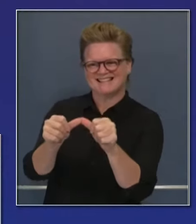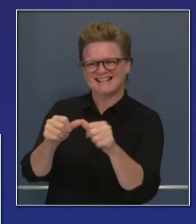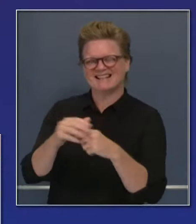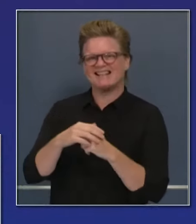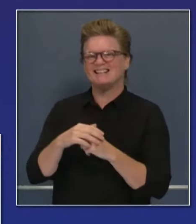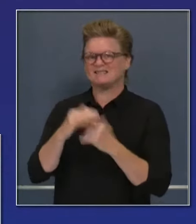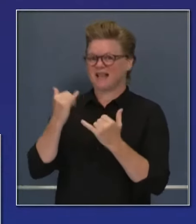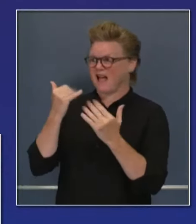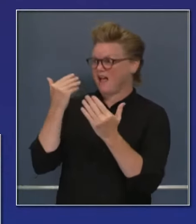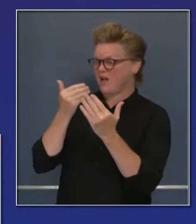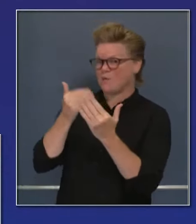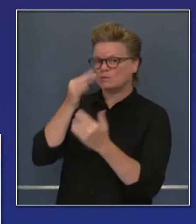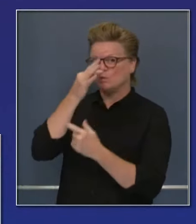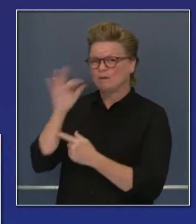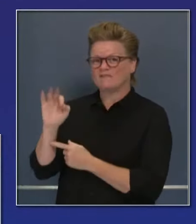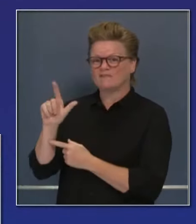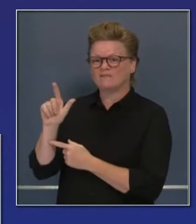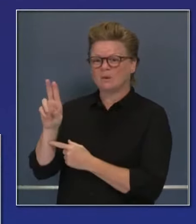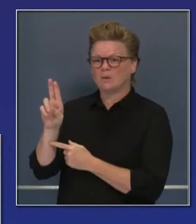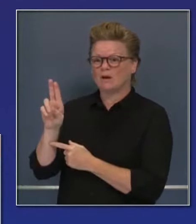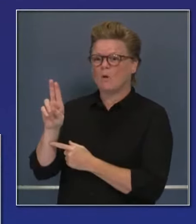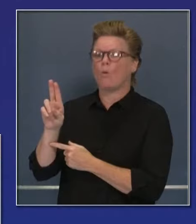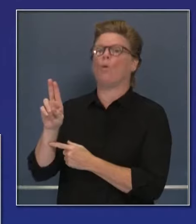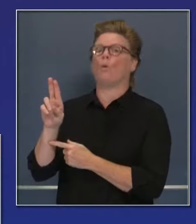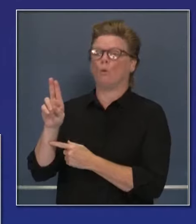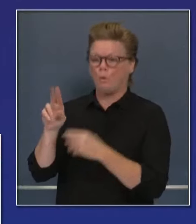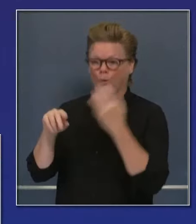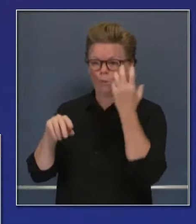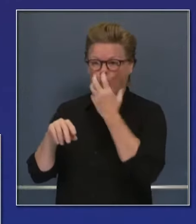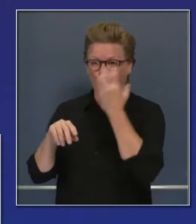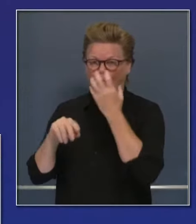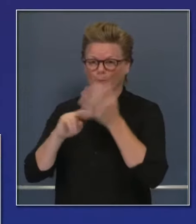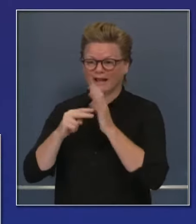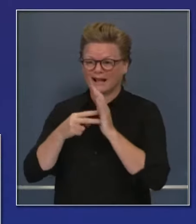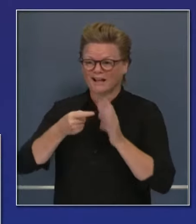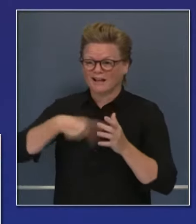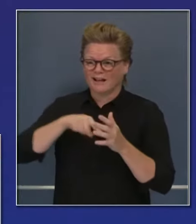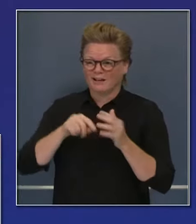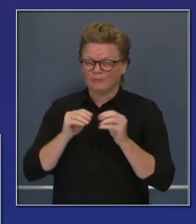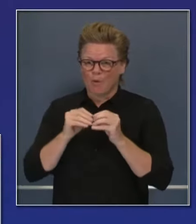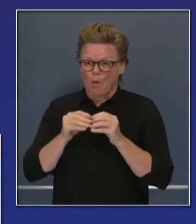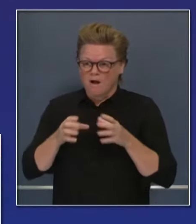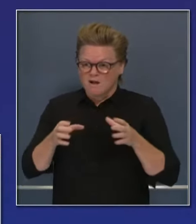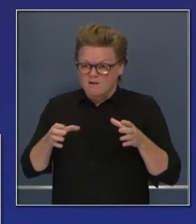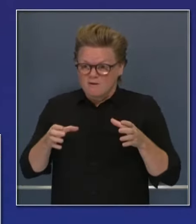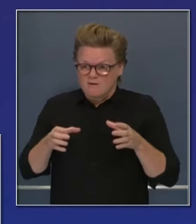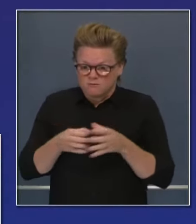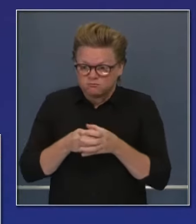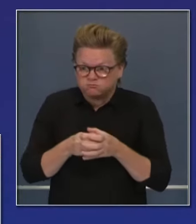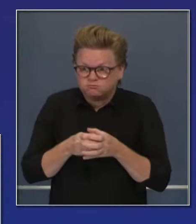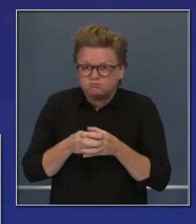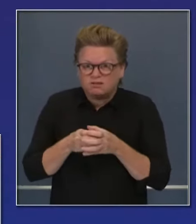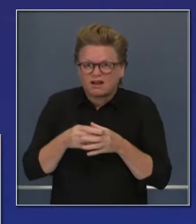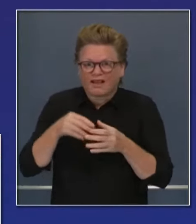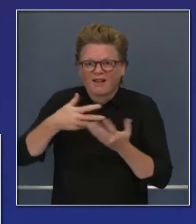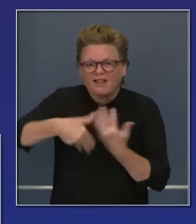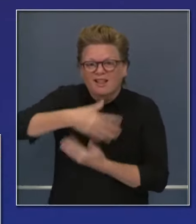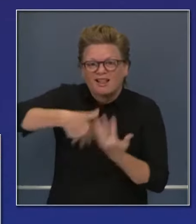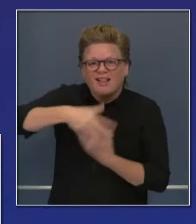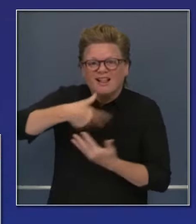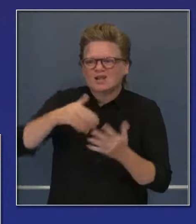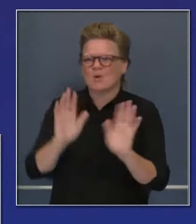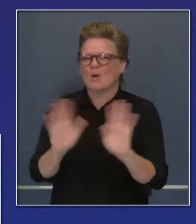do outdoors, we want to make sure as a state we go in with the lowest levels of transmission. And our framework really is